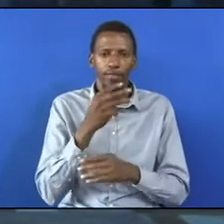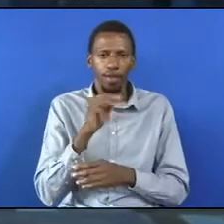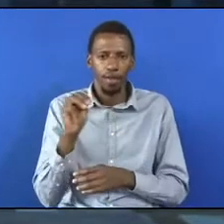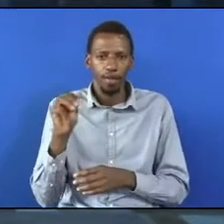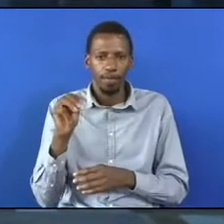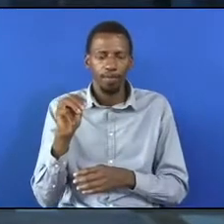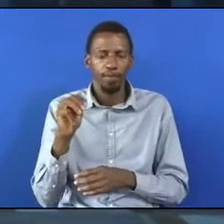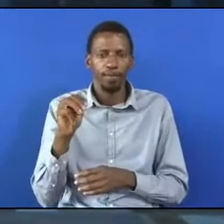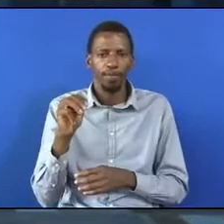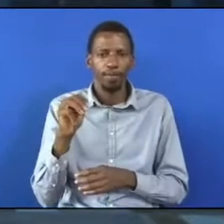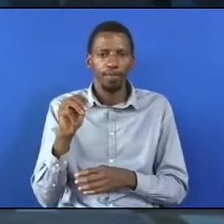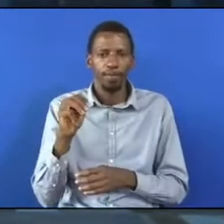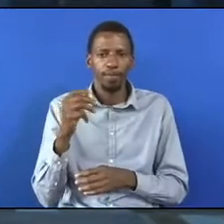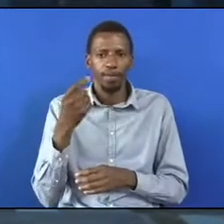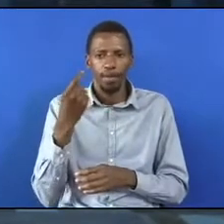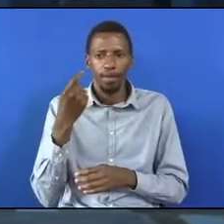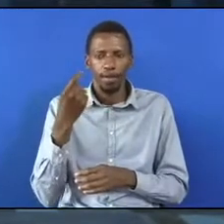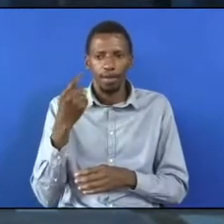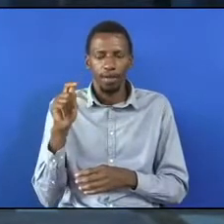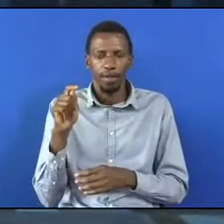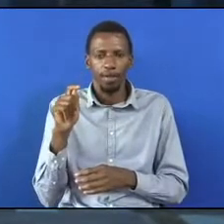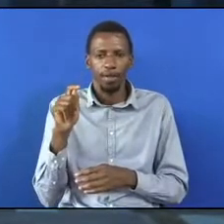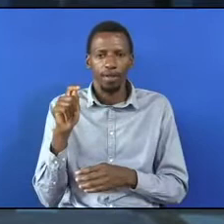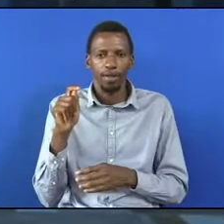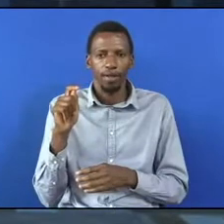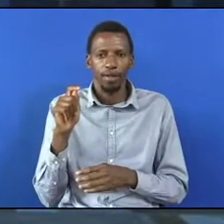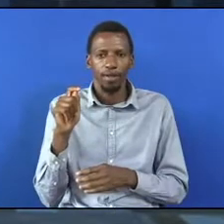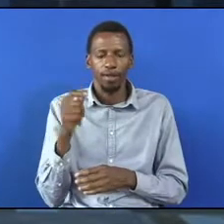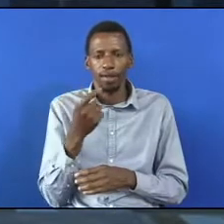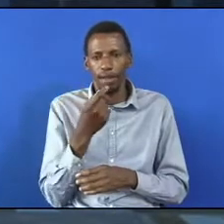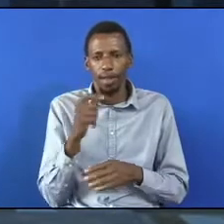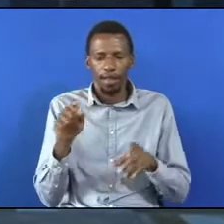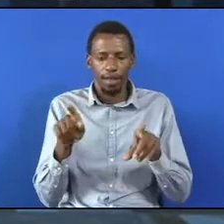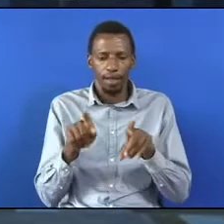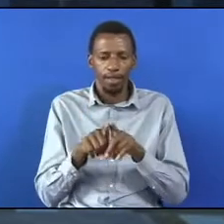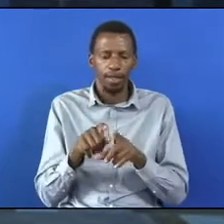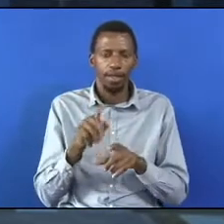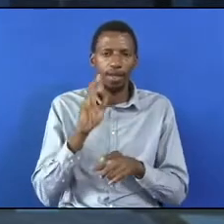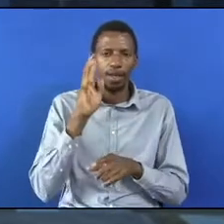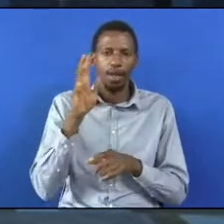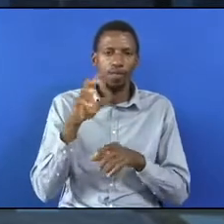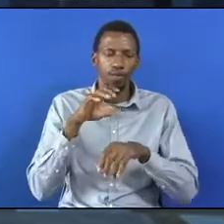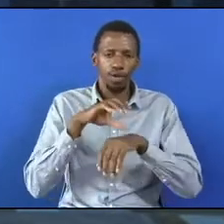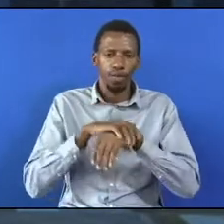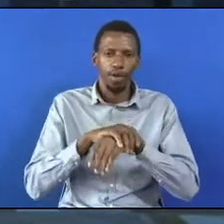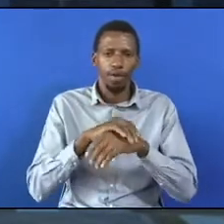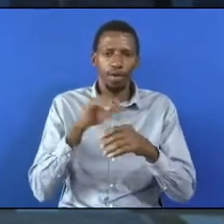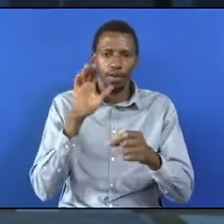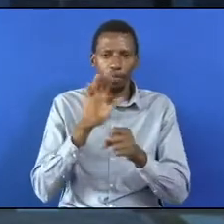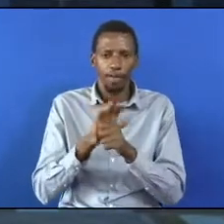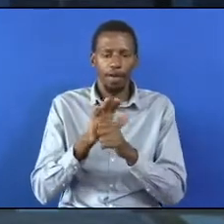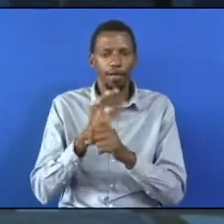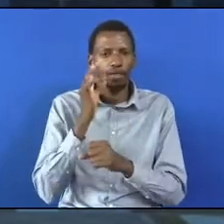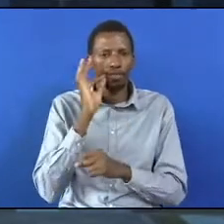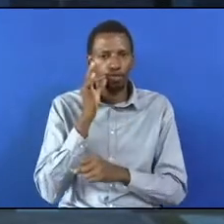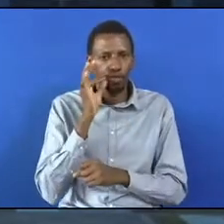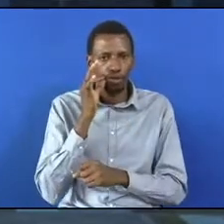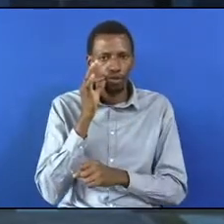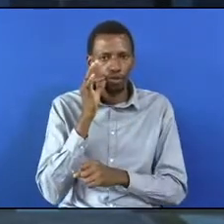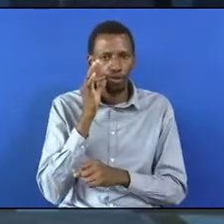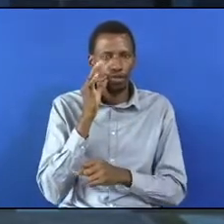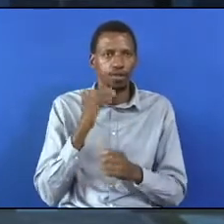the same will bear much fruit. The same will bear